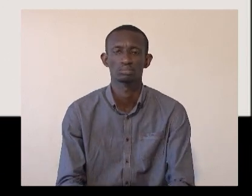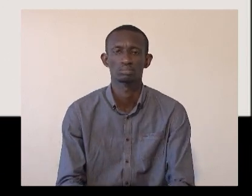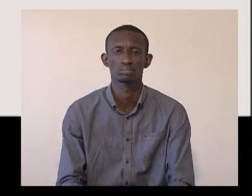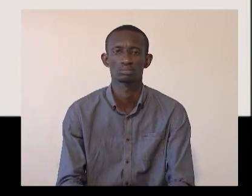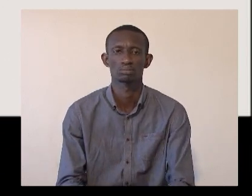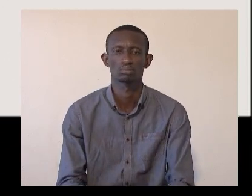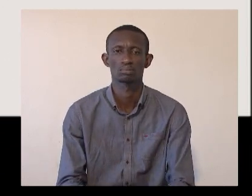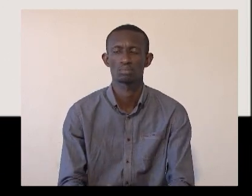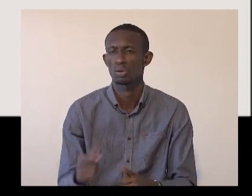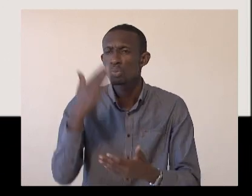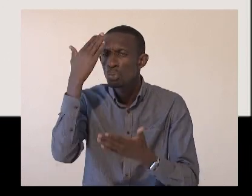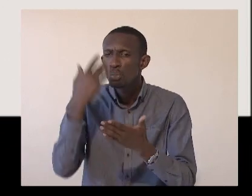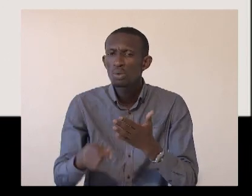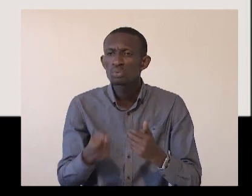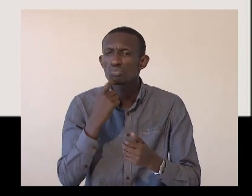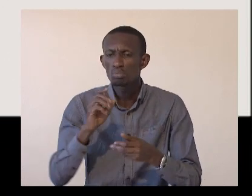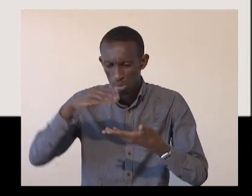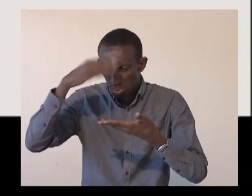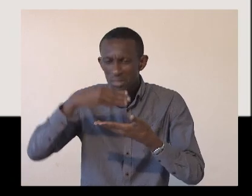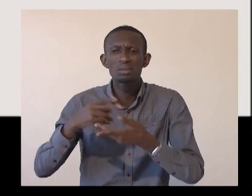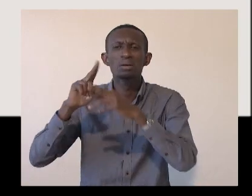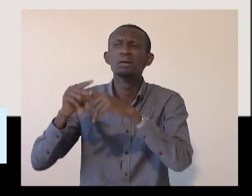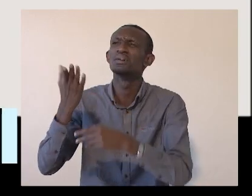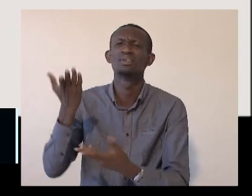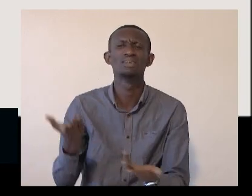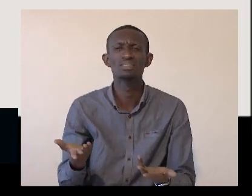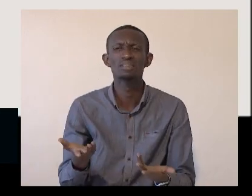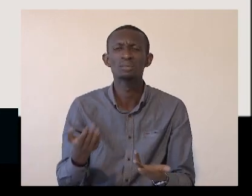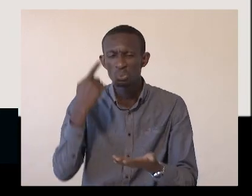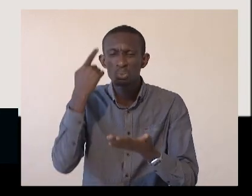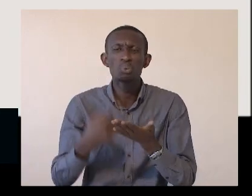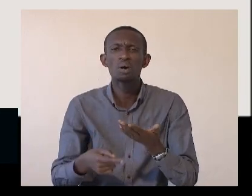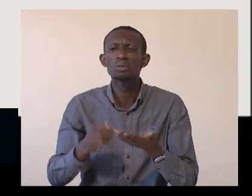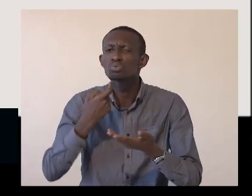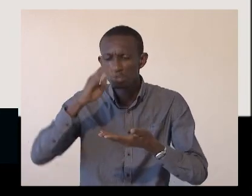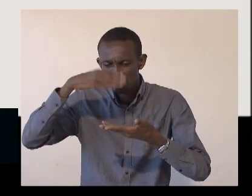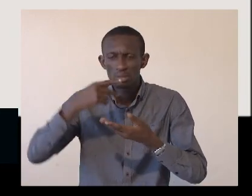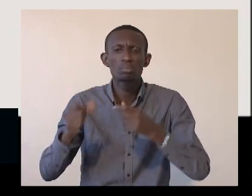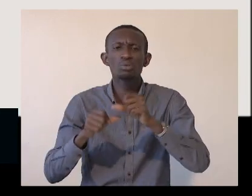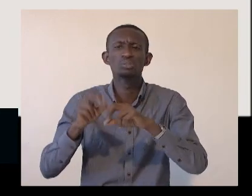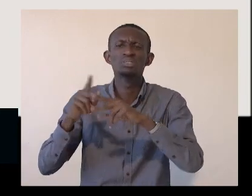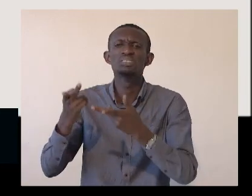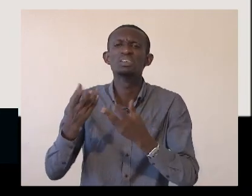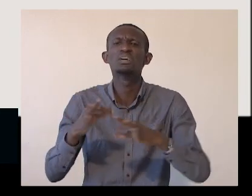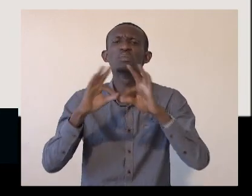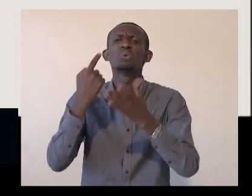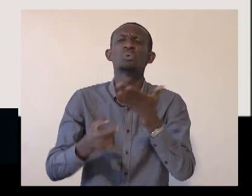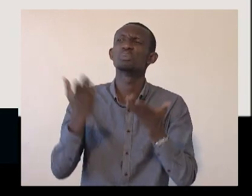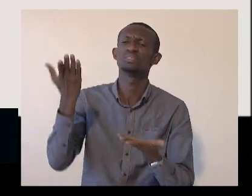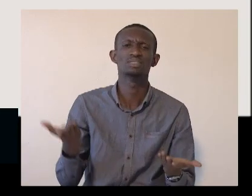Now, why do we study these salts? Why are they so important to us? Of